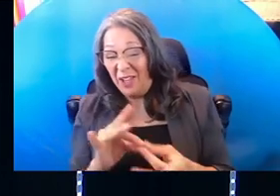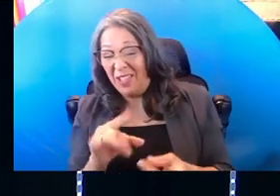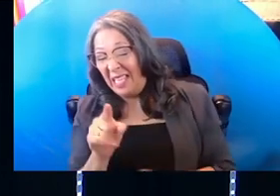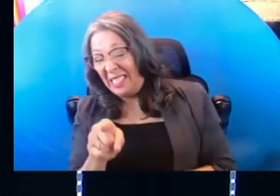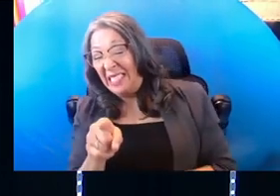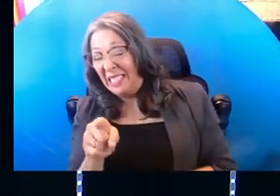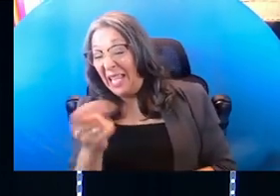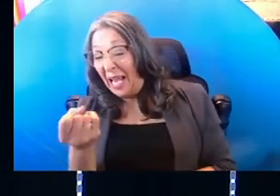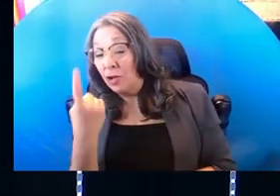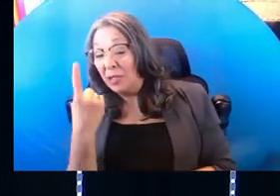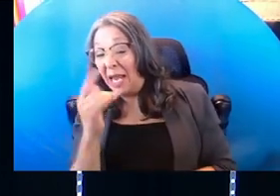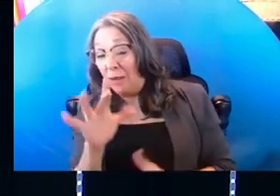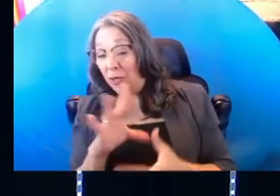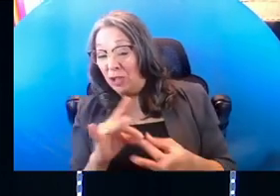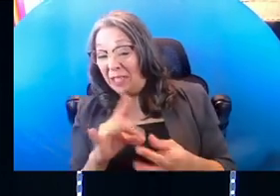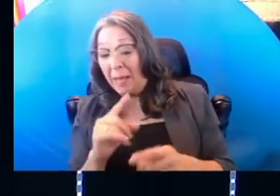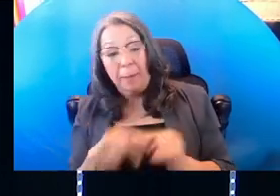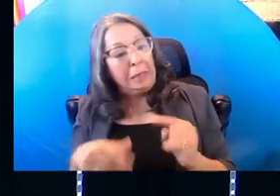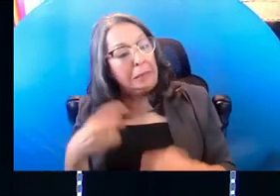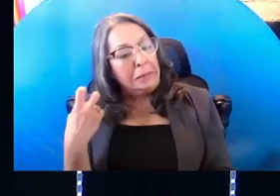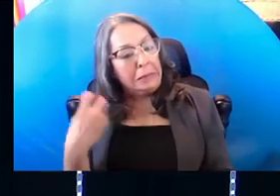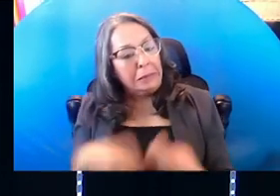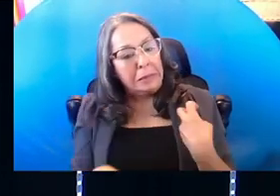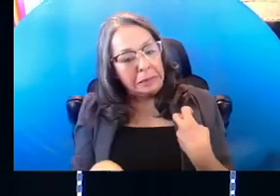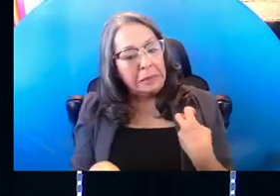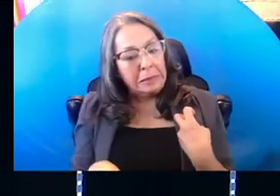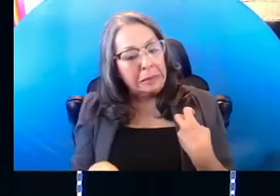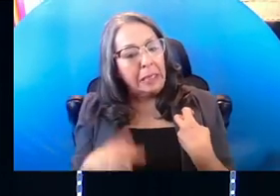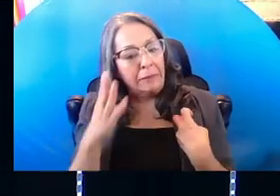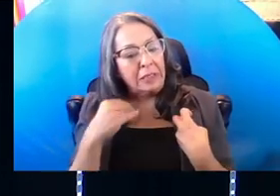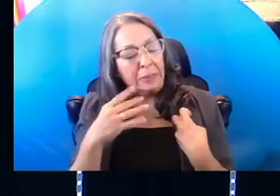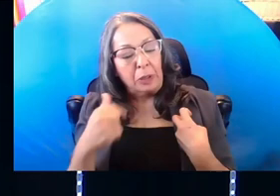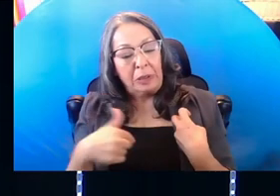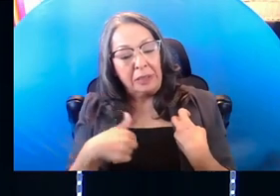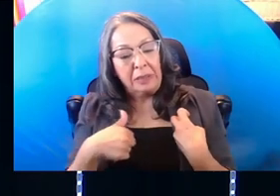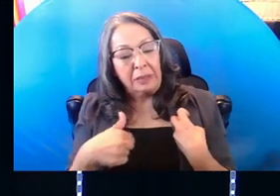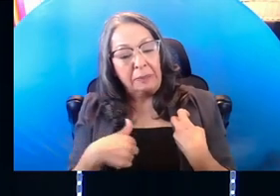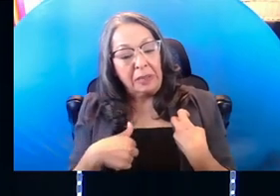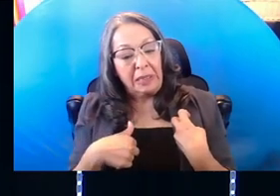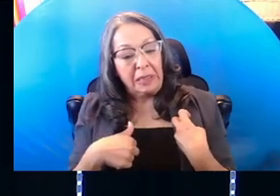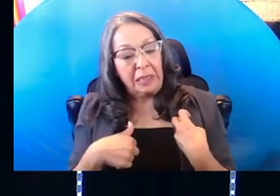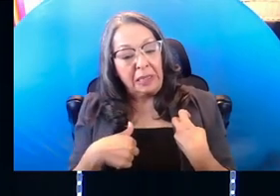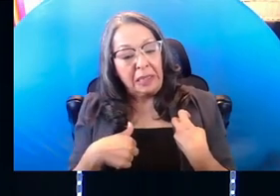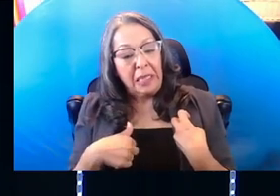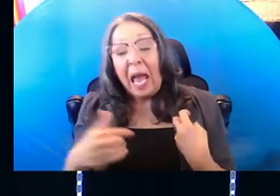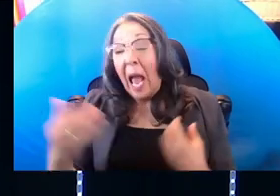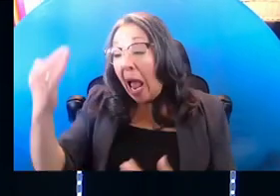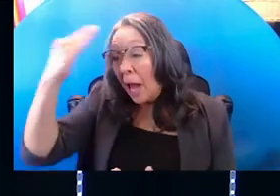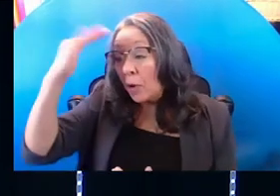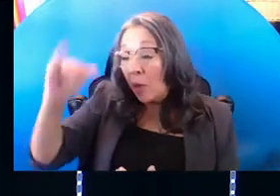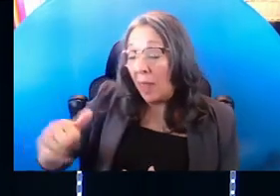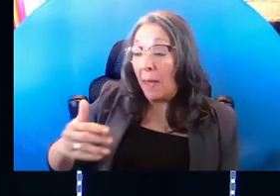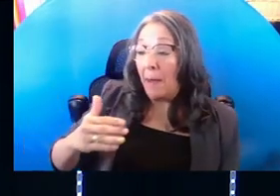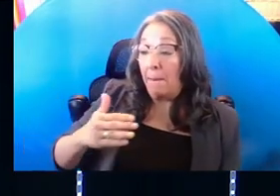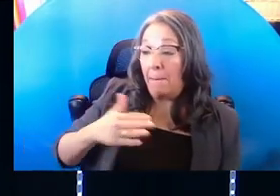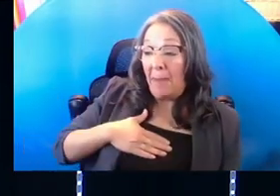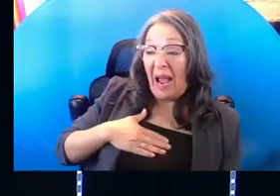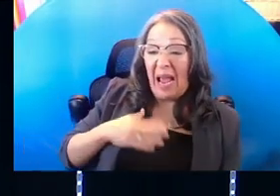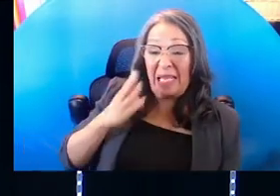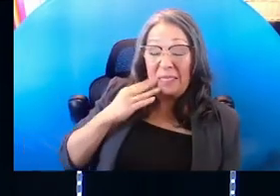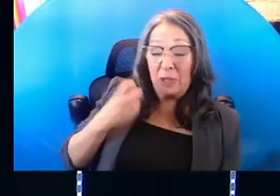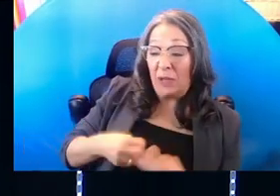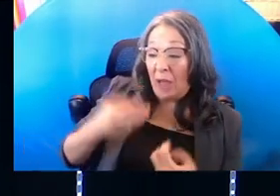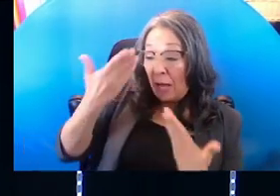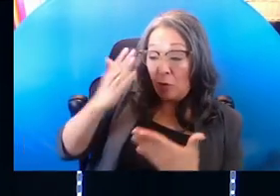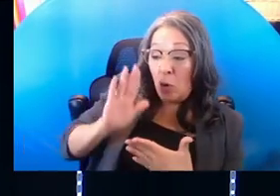are hard. Like, you don't know what I've experienced. Hey, I don't. But I know what I've experienced, and I know that it's been hard. We all know what we've experienced,